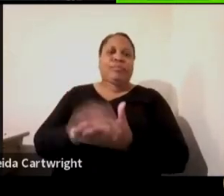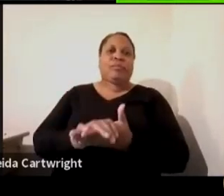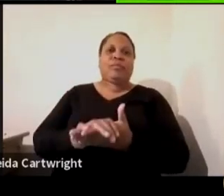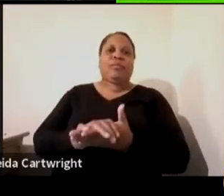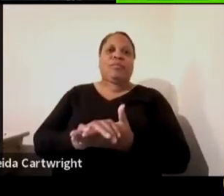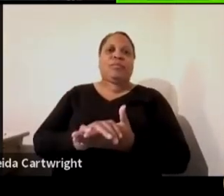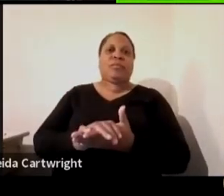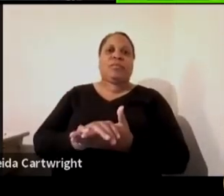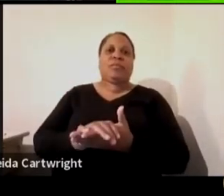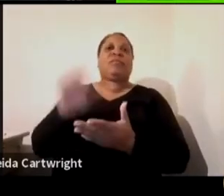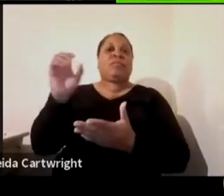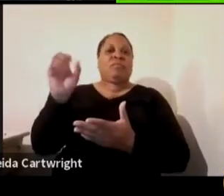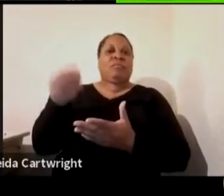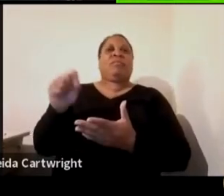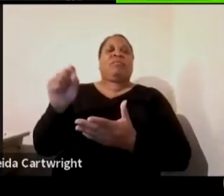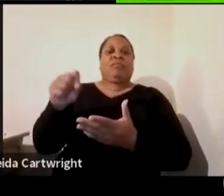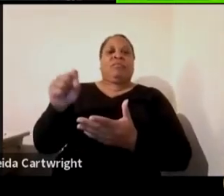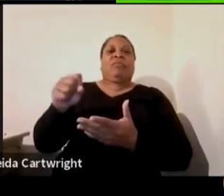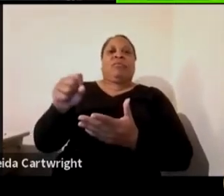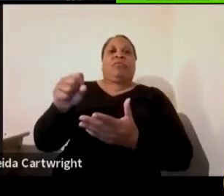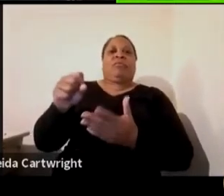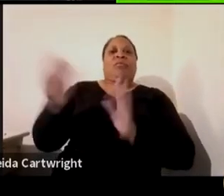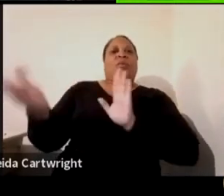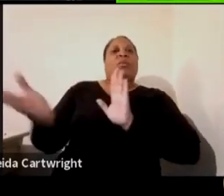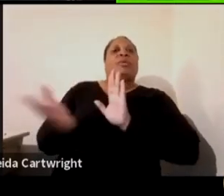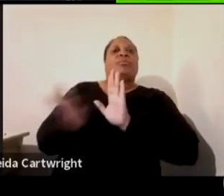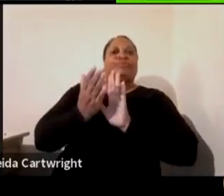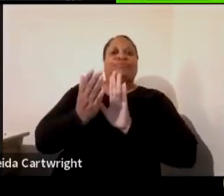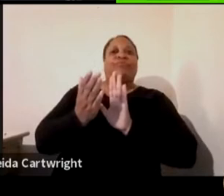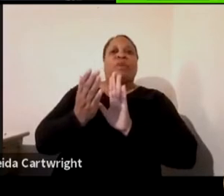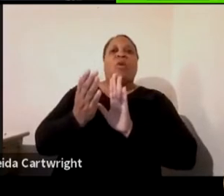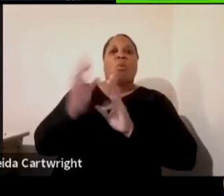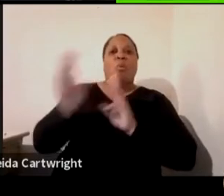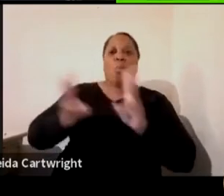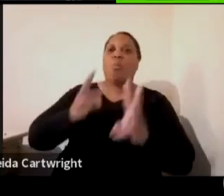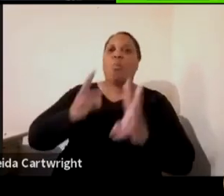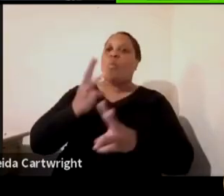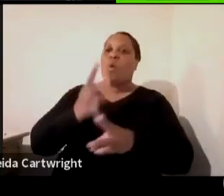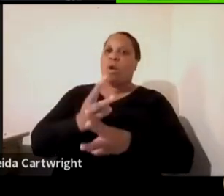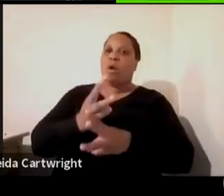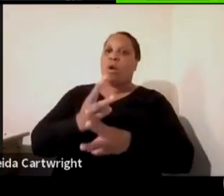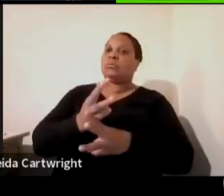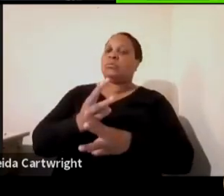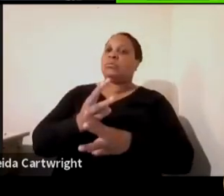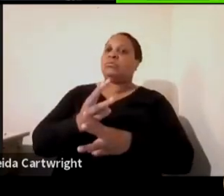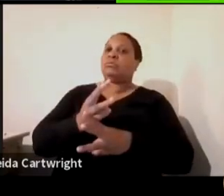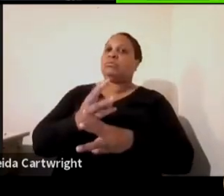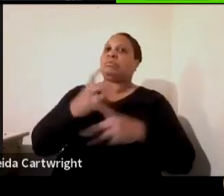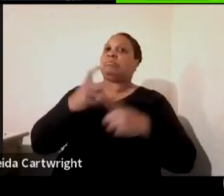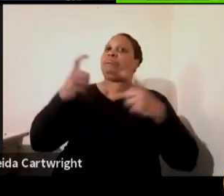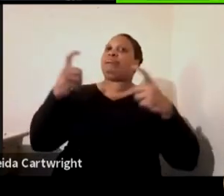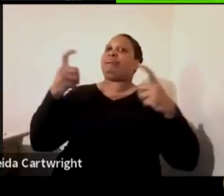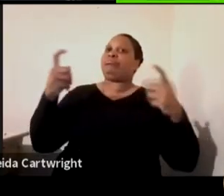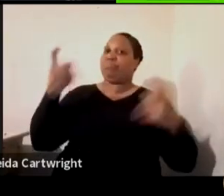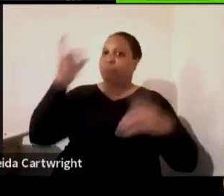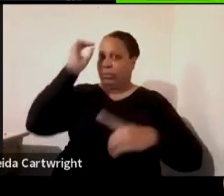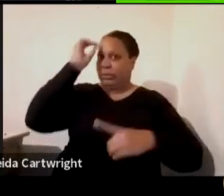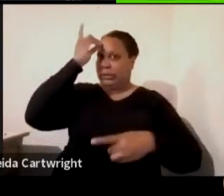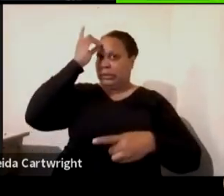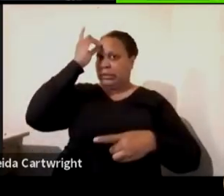We're posed with a world where there is a significant disease prevalence and